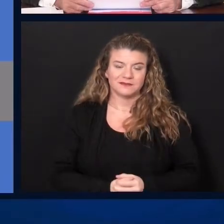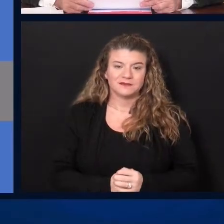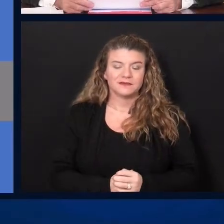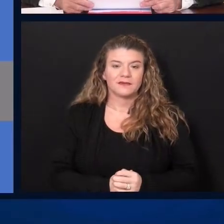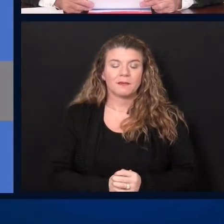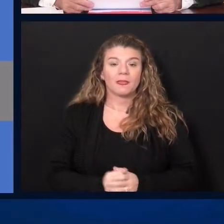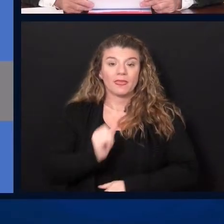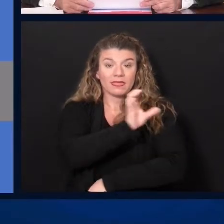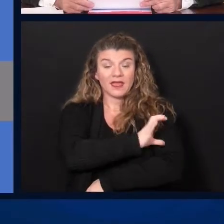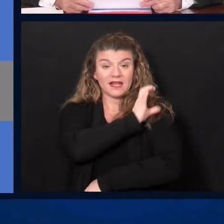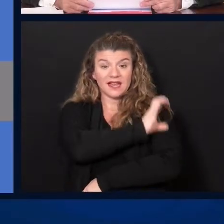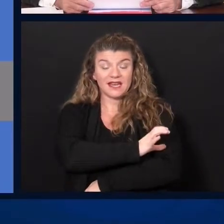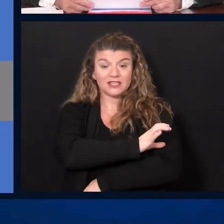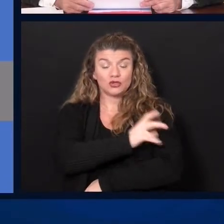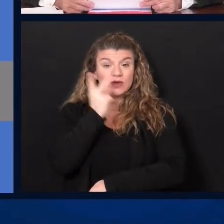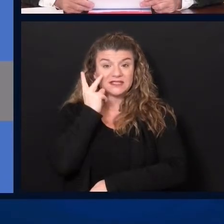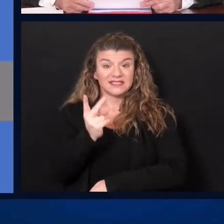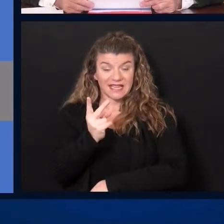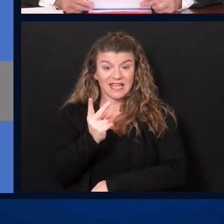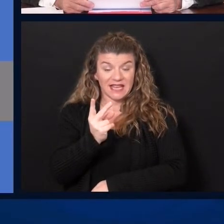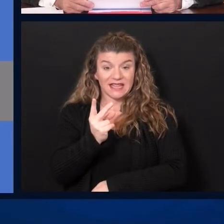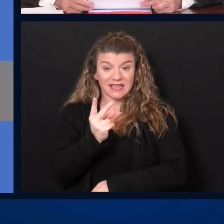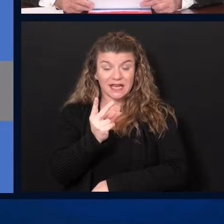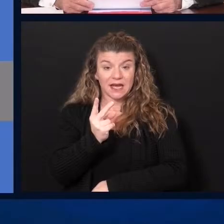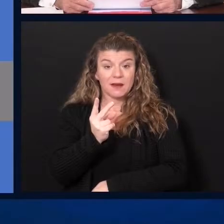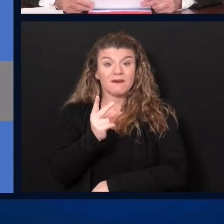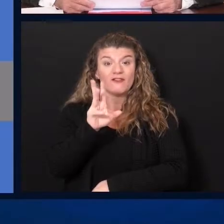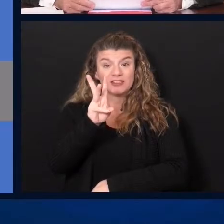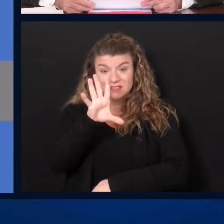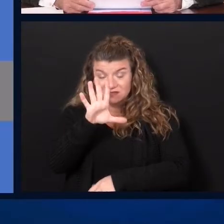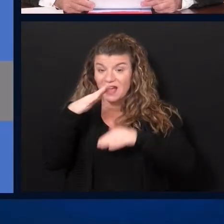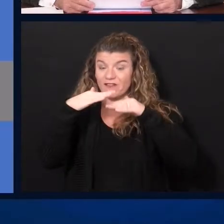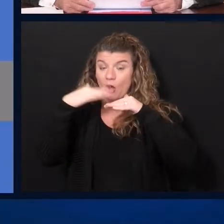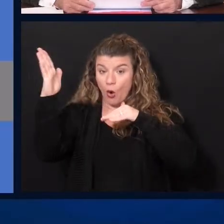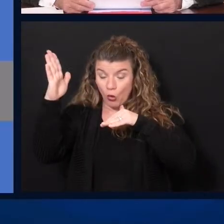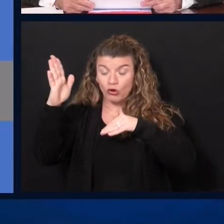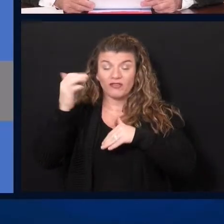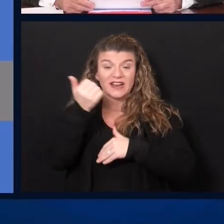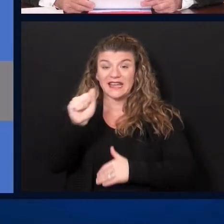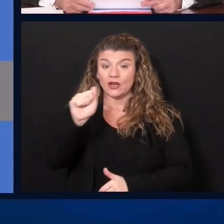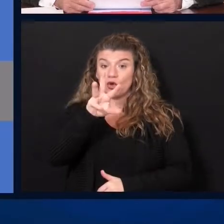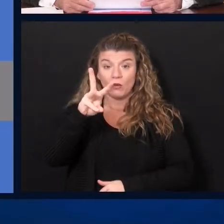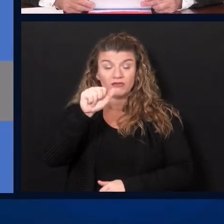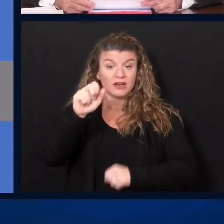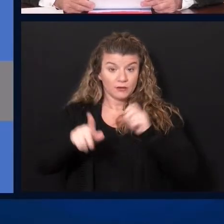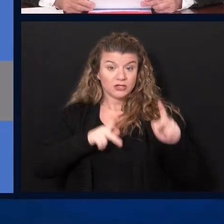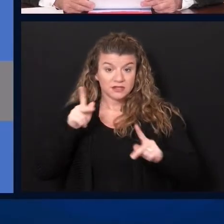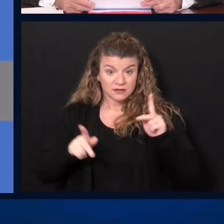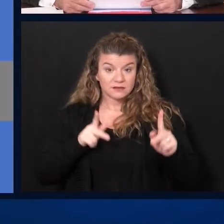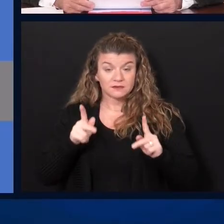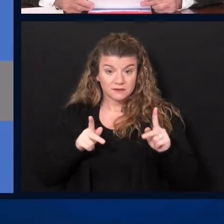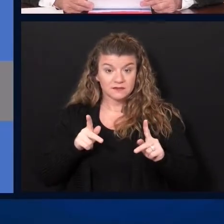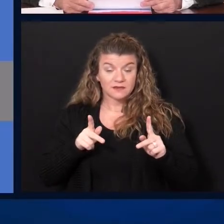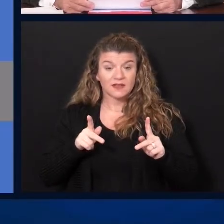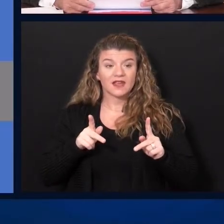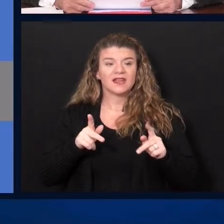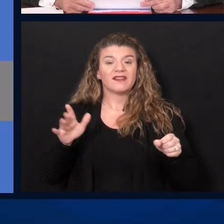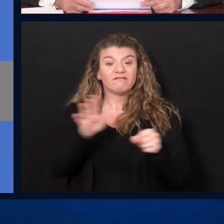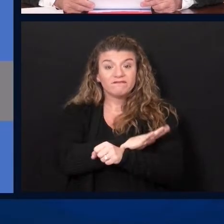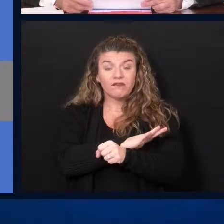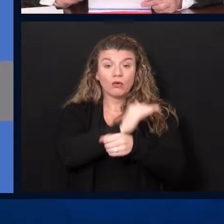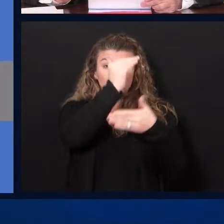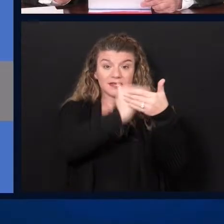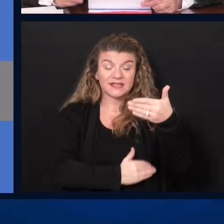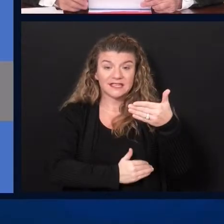The clinics are available for West Virginians that are 65 of age and older. The full list